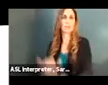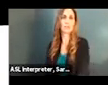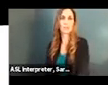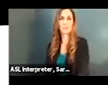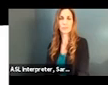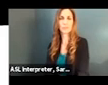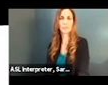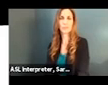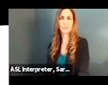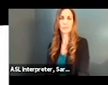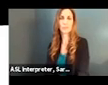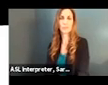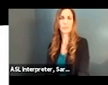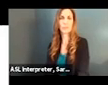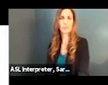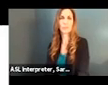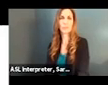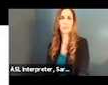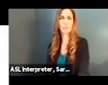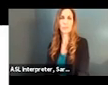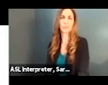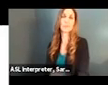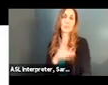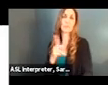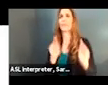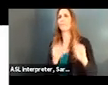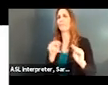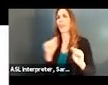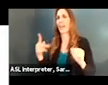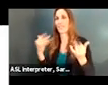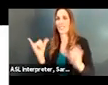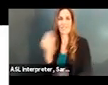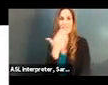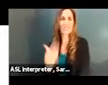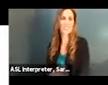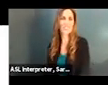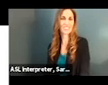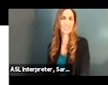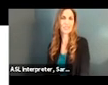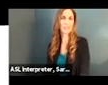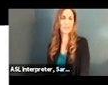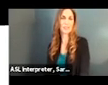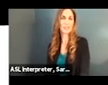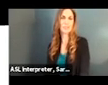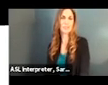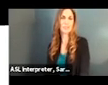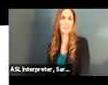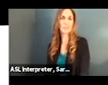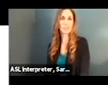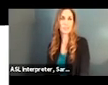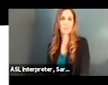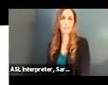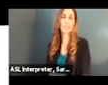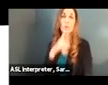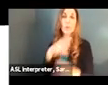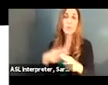mouth. So that's in our lending library. I like how people are still putting in their apps. Great. then as we mentioned before, we have a ton